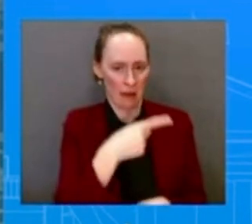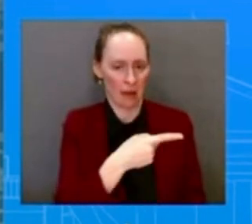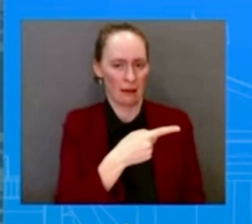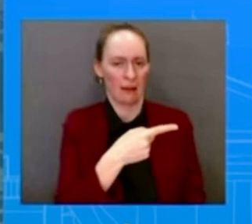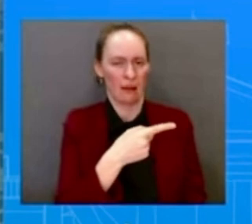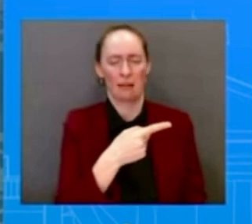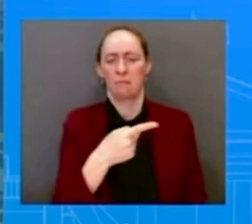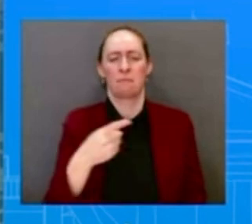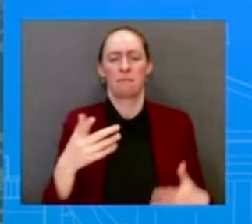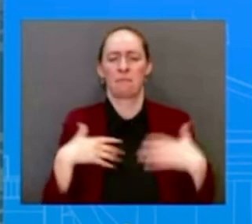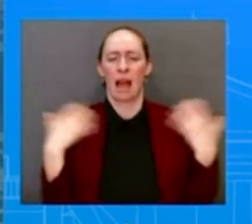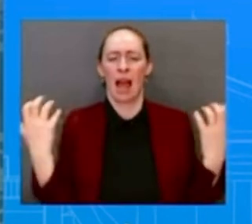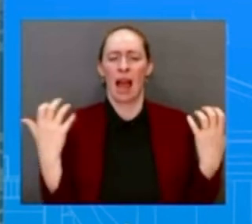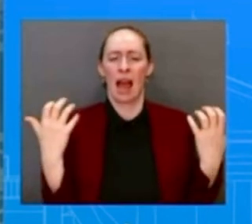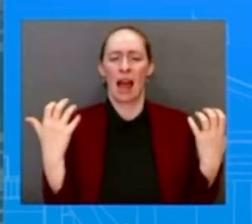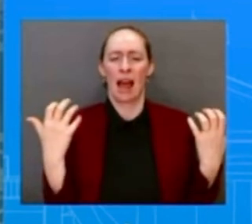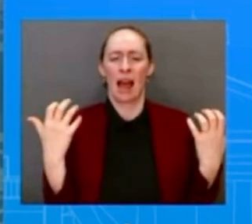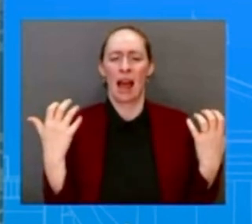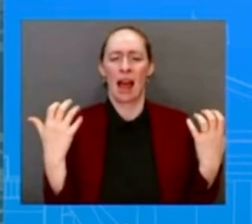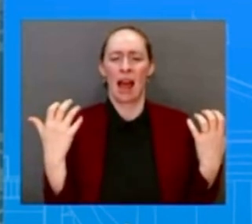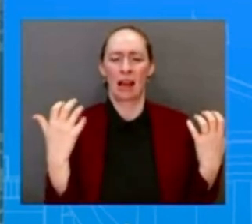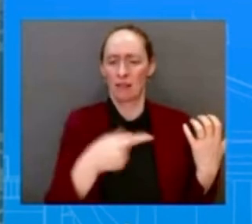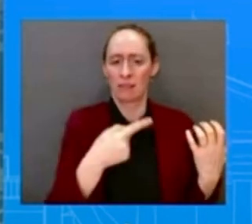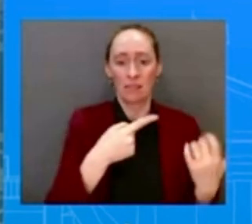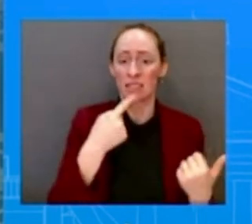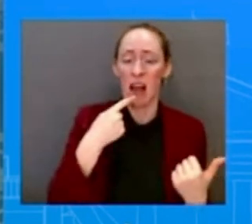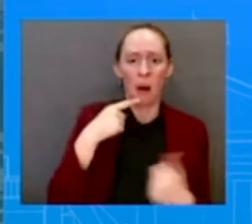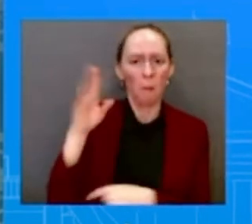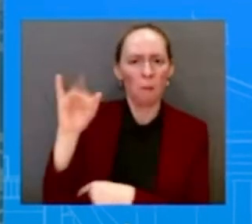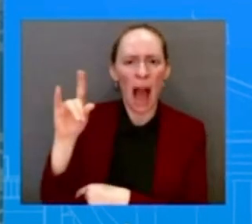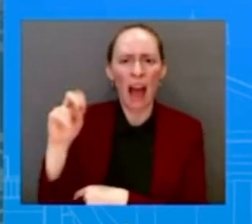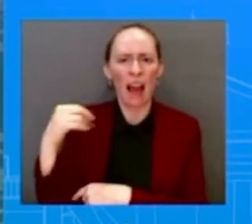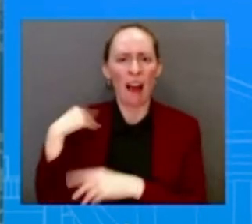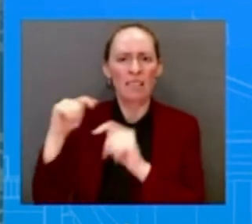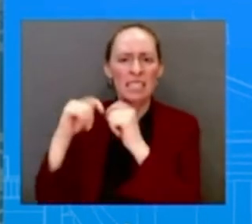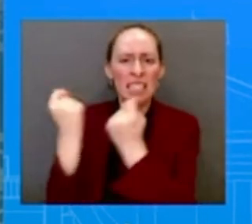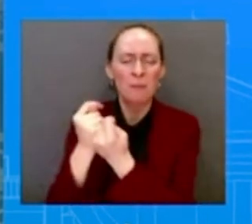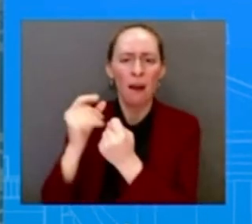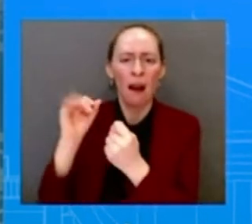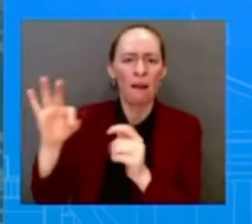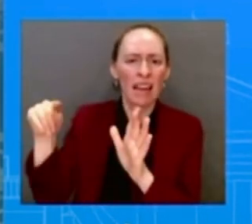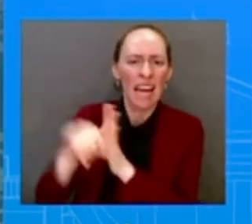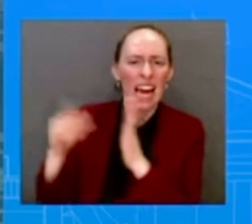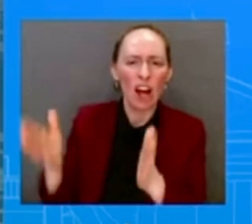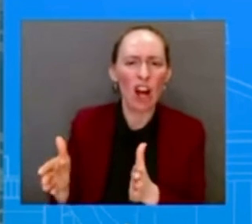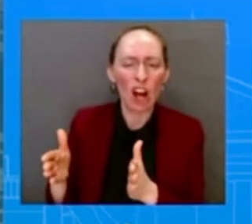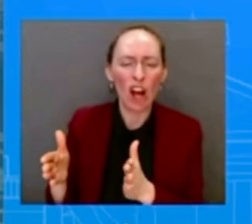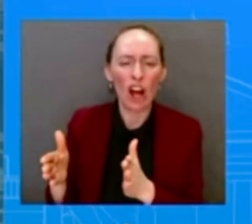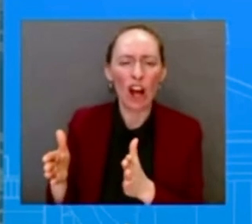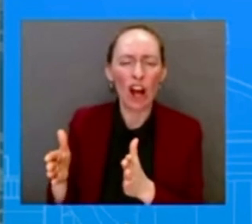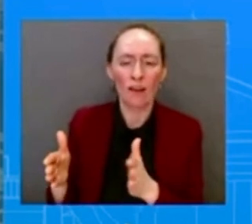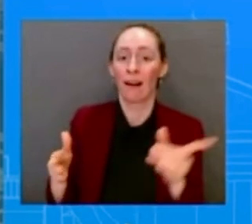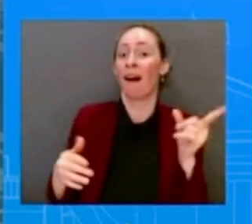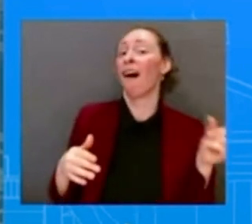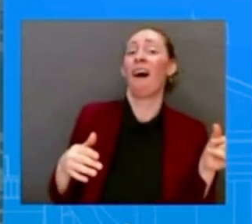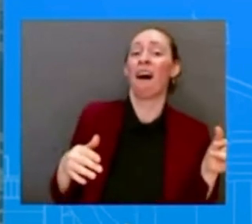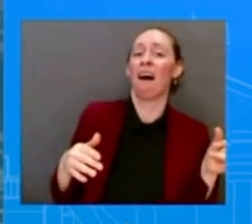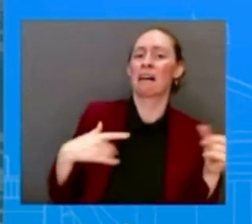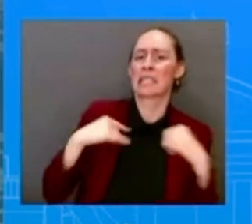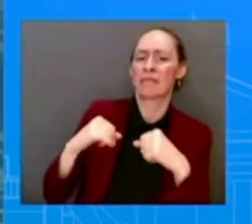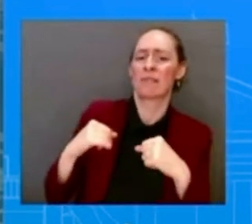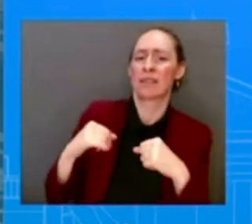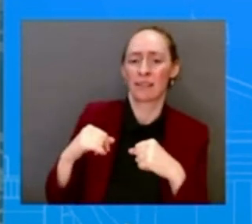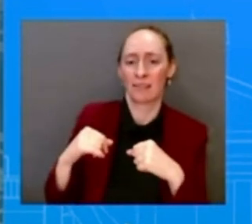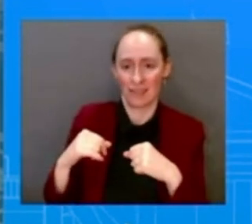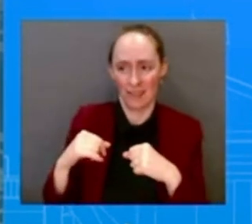killers. All I've got is a defense." Okay, that was in the campaign. That was the campaign communications team started calling Kate